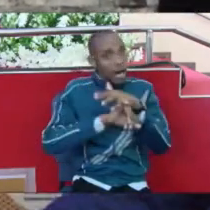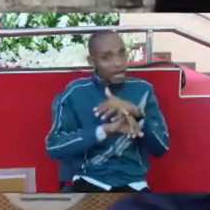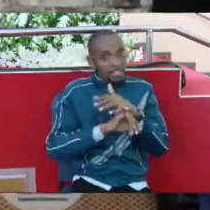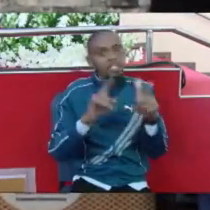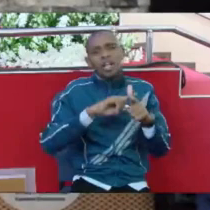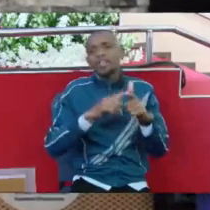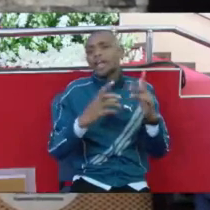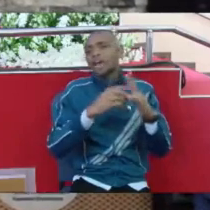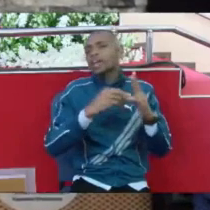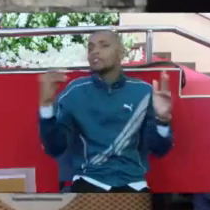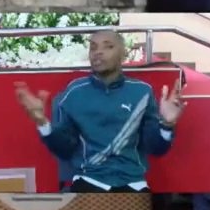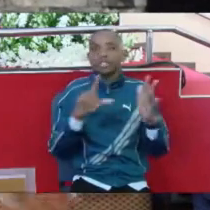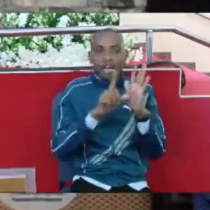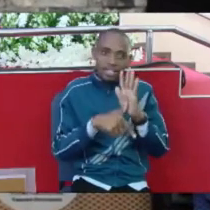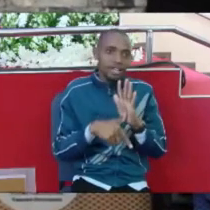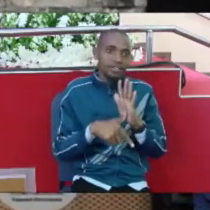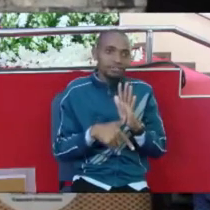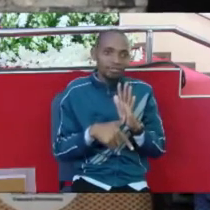will divorce him to get 50%.